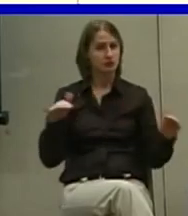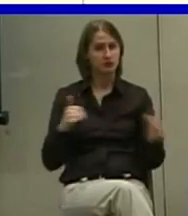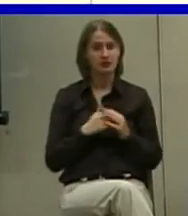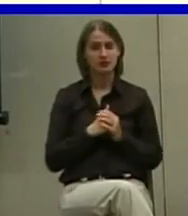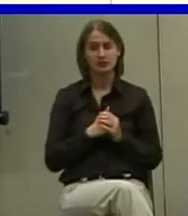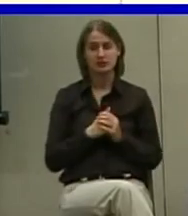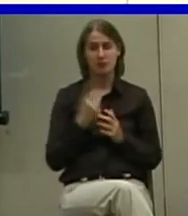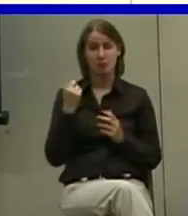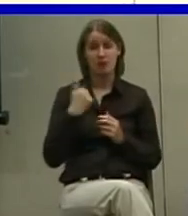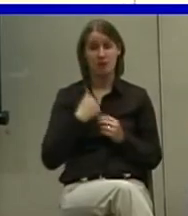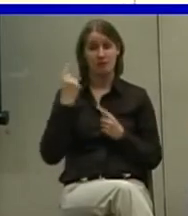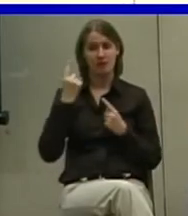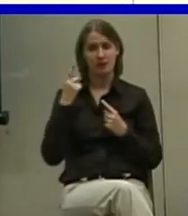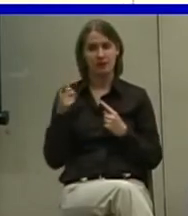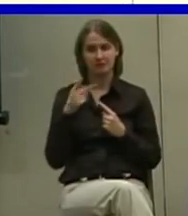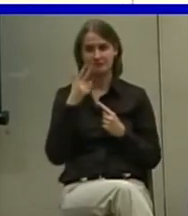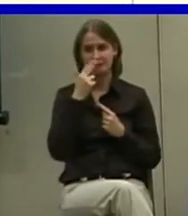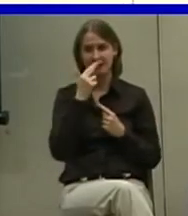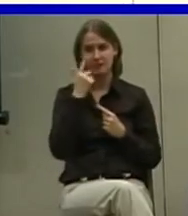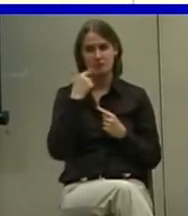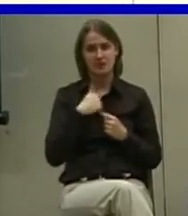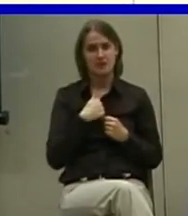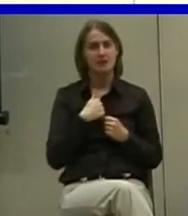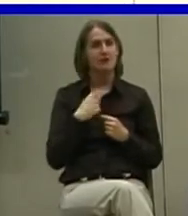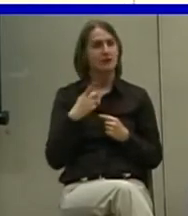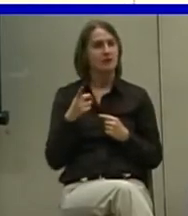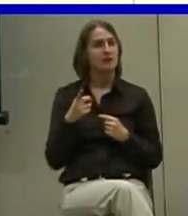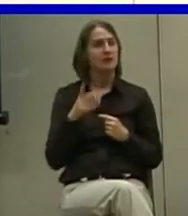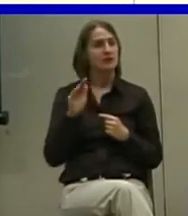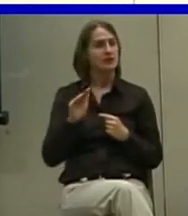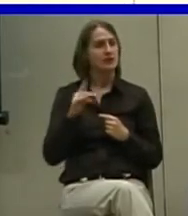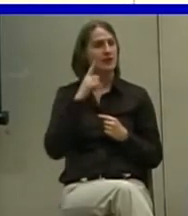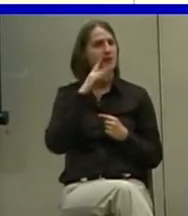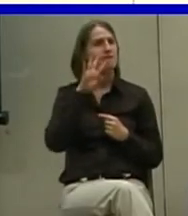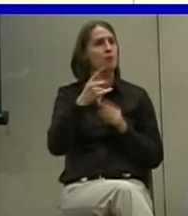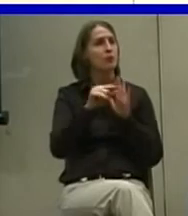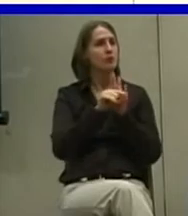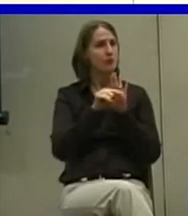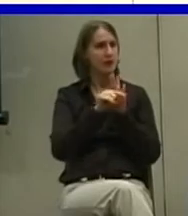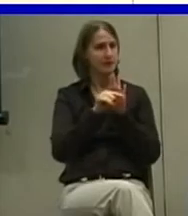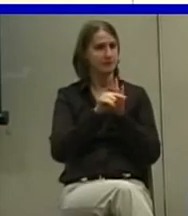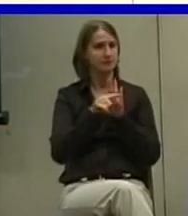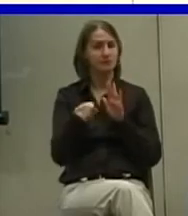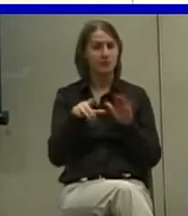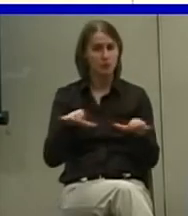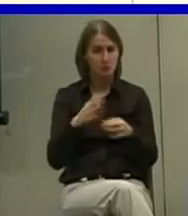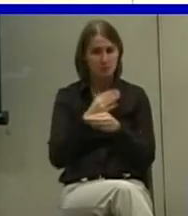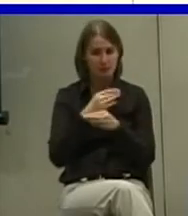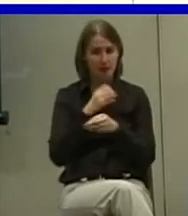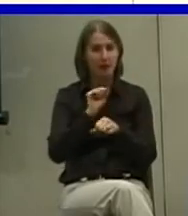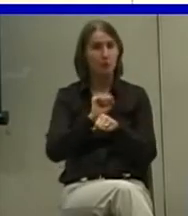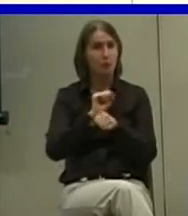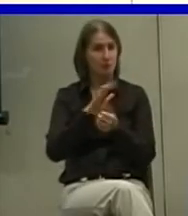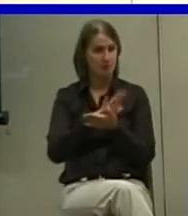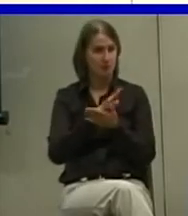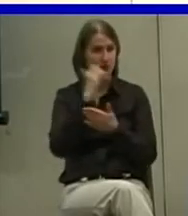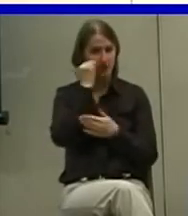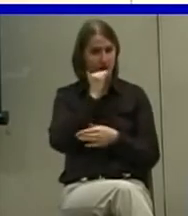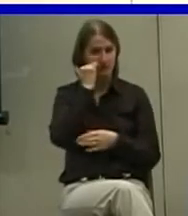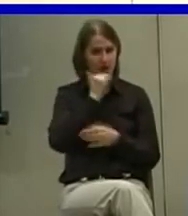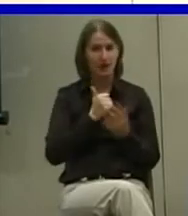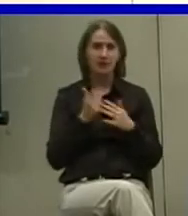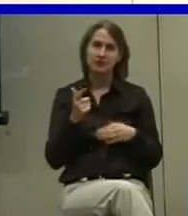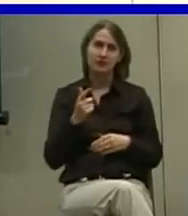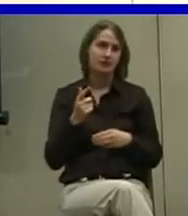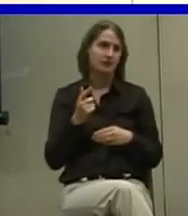one that I'm thinking of that amused me, they had these kids, I think they were 4th grade, And they were doing math worksheets every day. And the kids did not